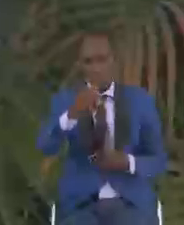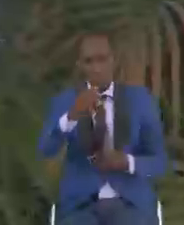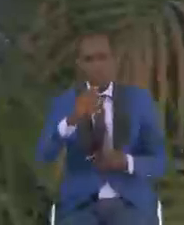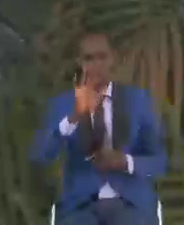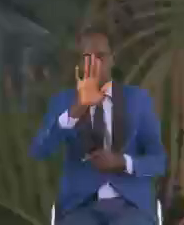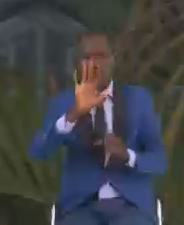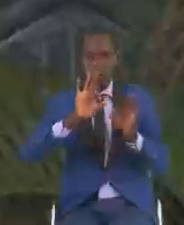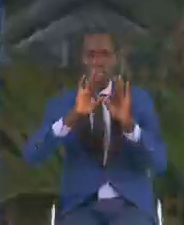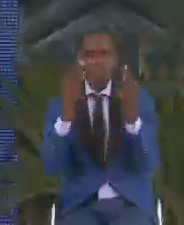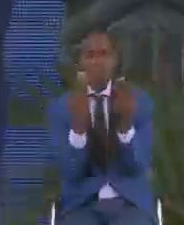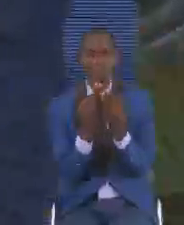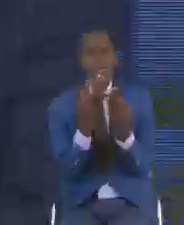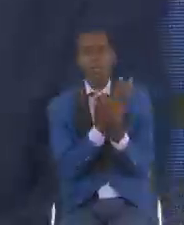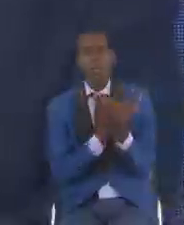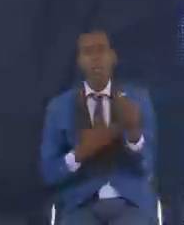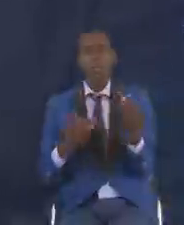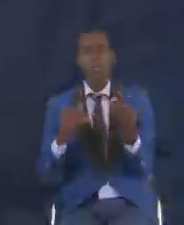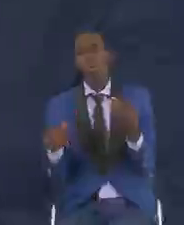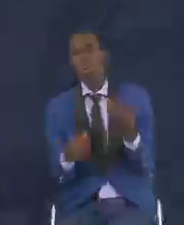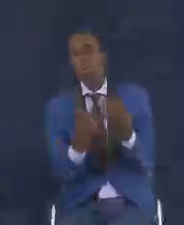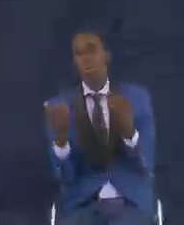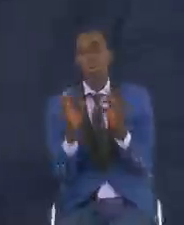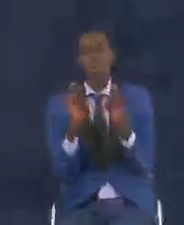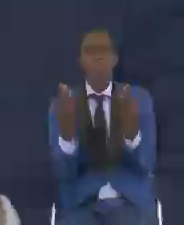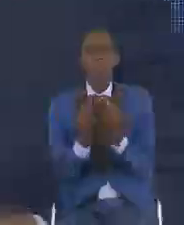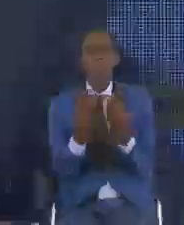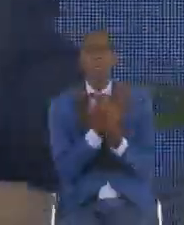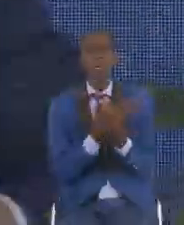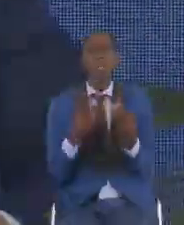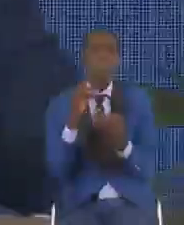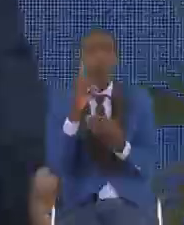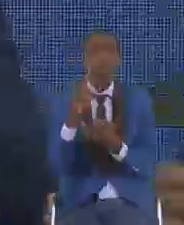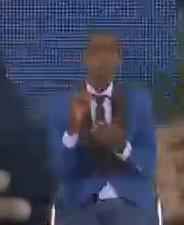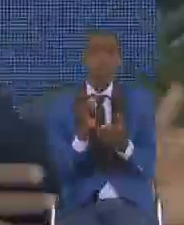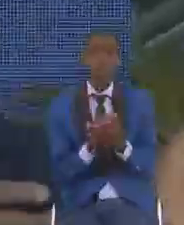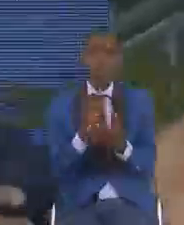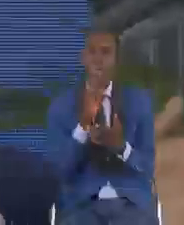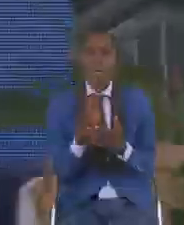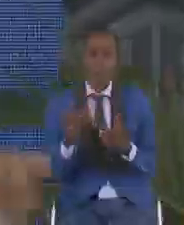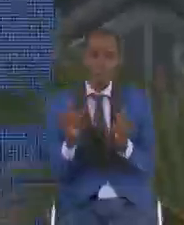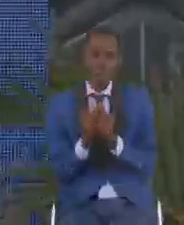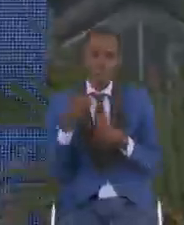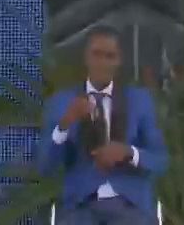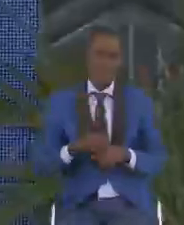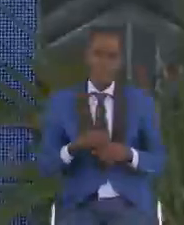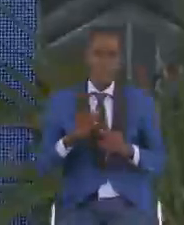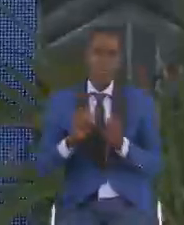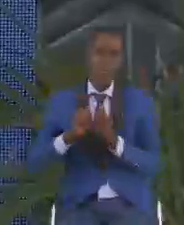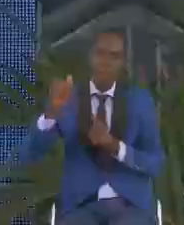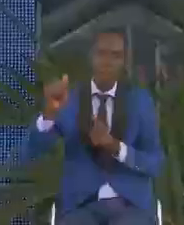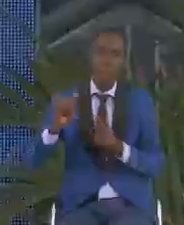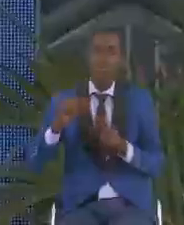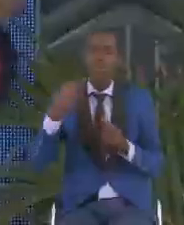family and the extended family and the ones that we think are very bad